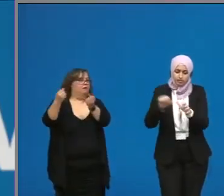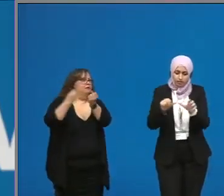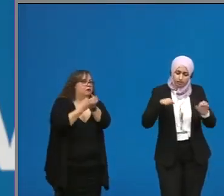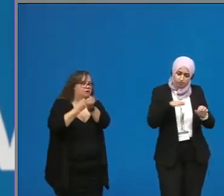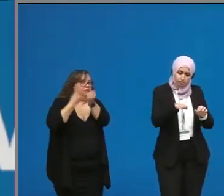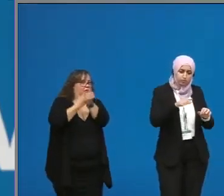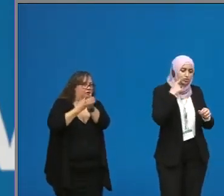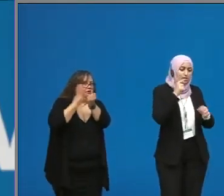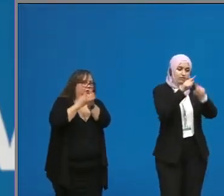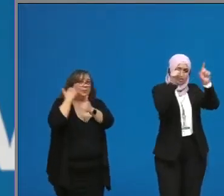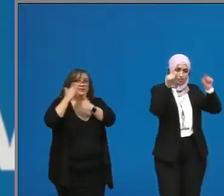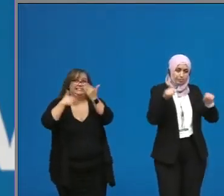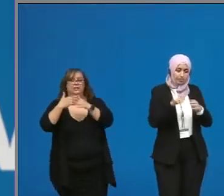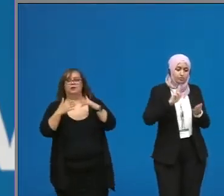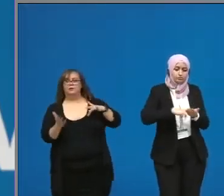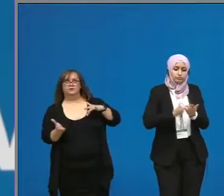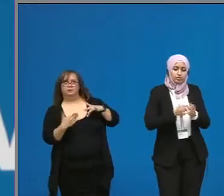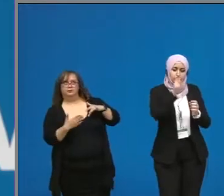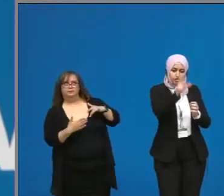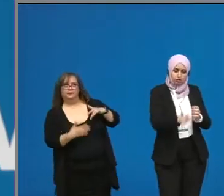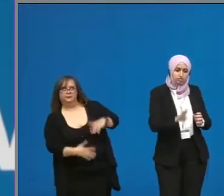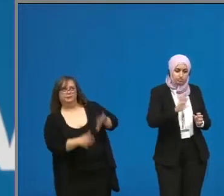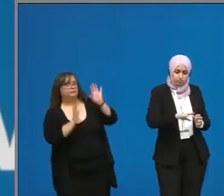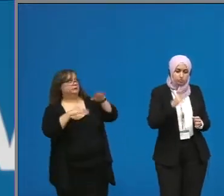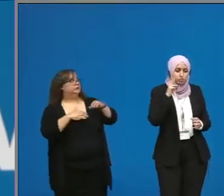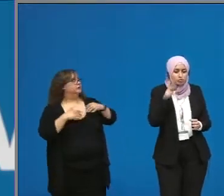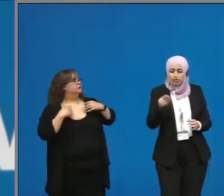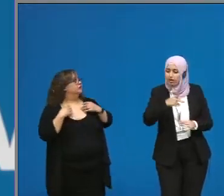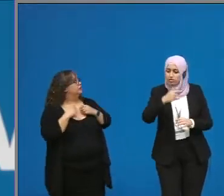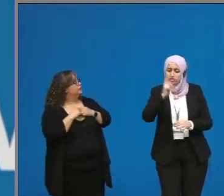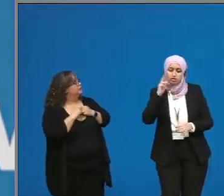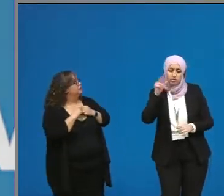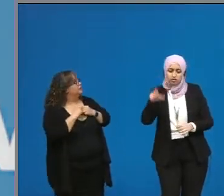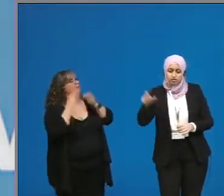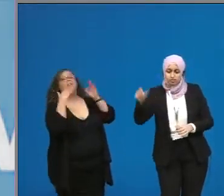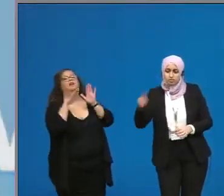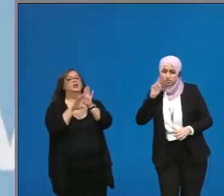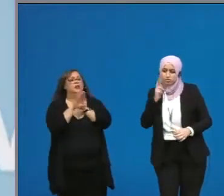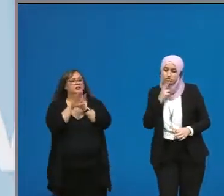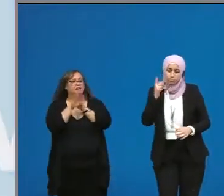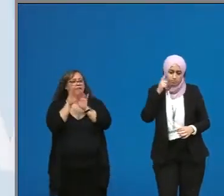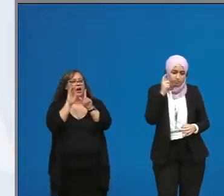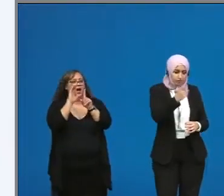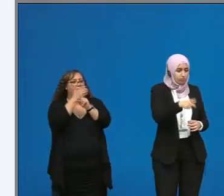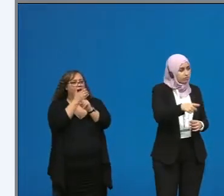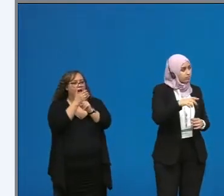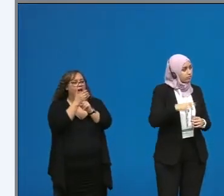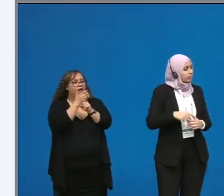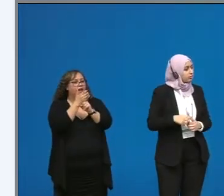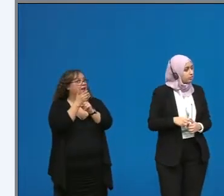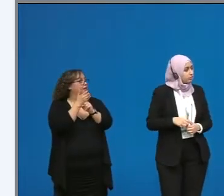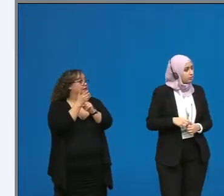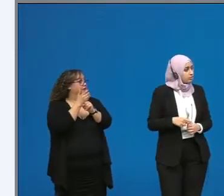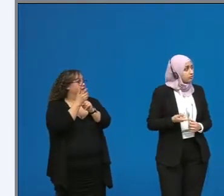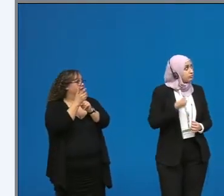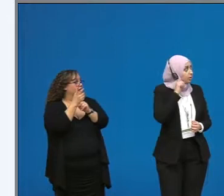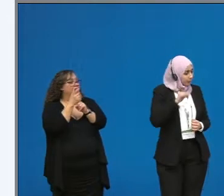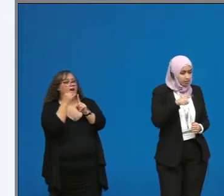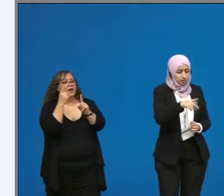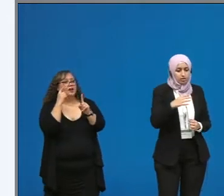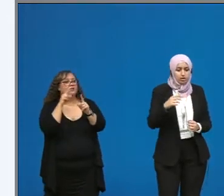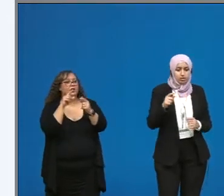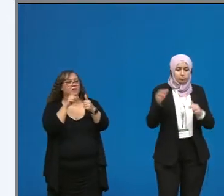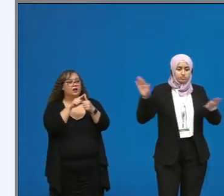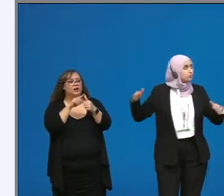just skip all of this and get... We also developed the avatars for Facebook and Twitter,